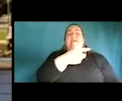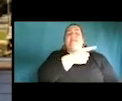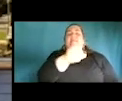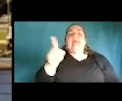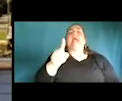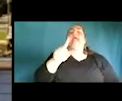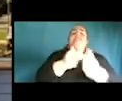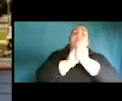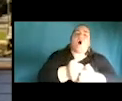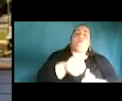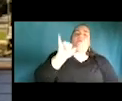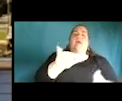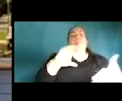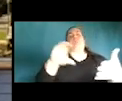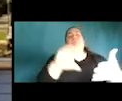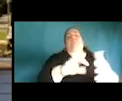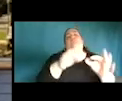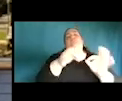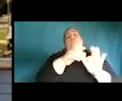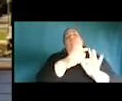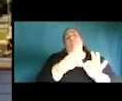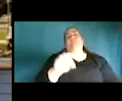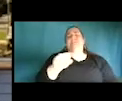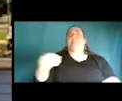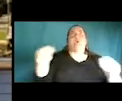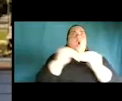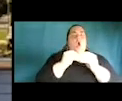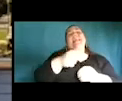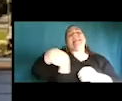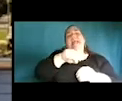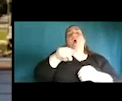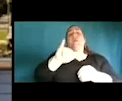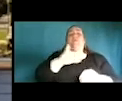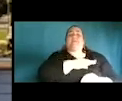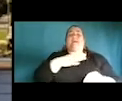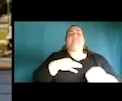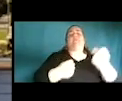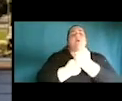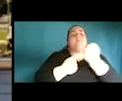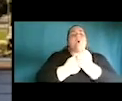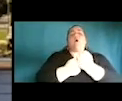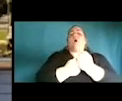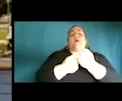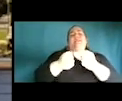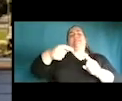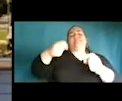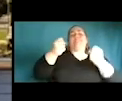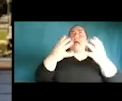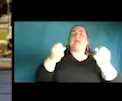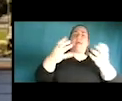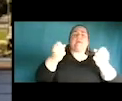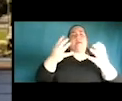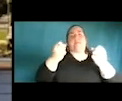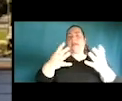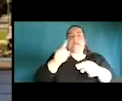terms, our awardees today have supported the intellectual and the personal growth of countless students, and in so